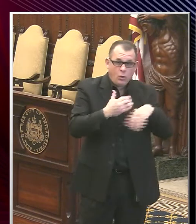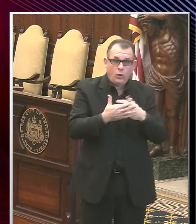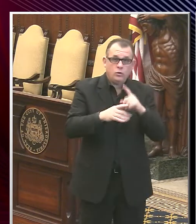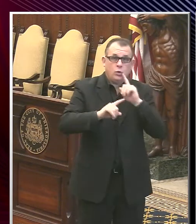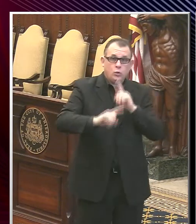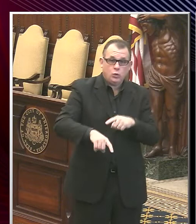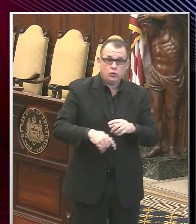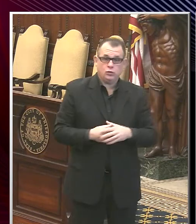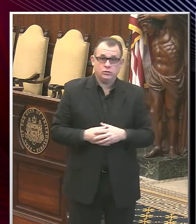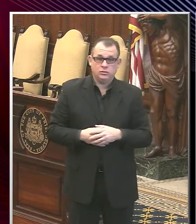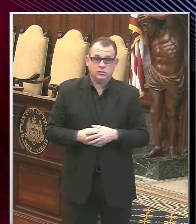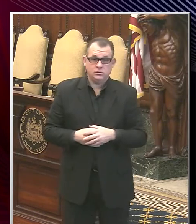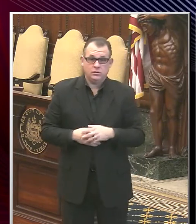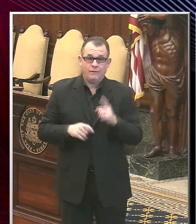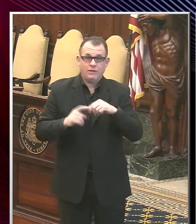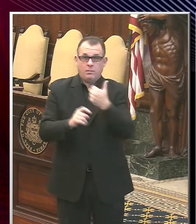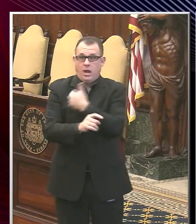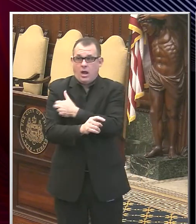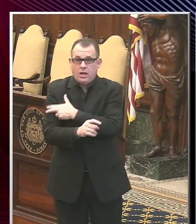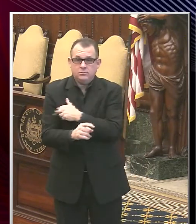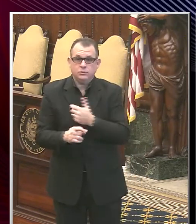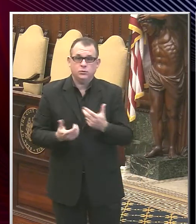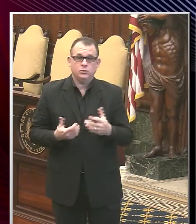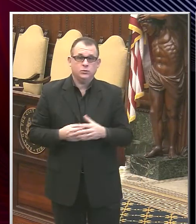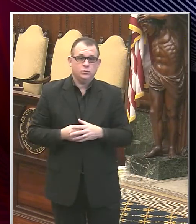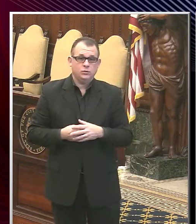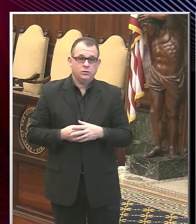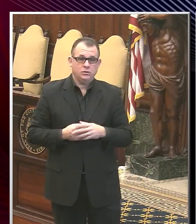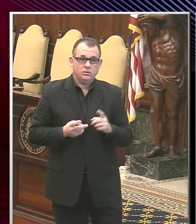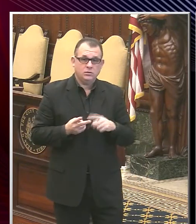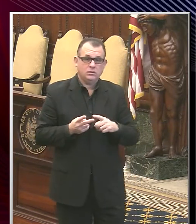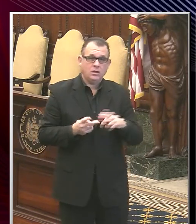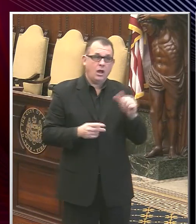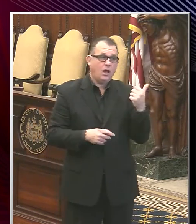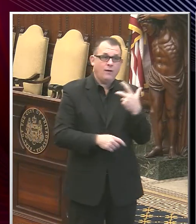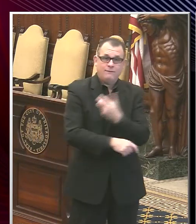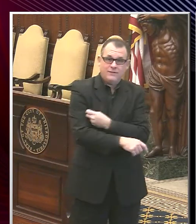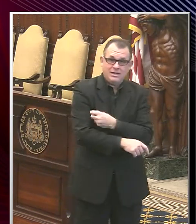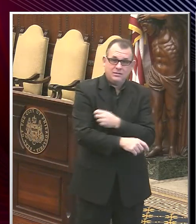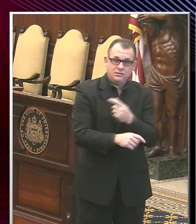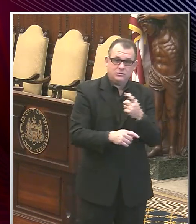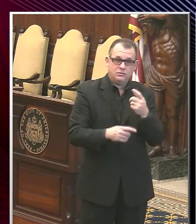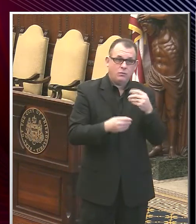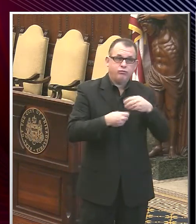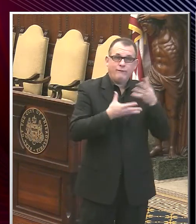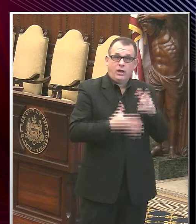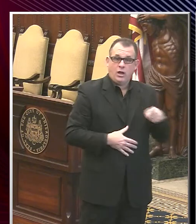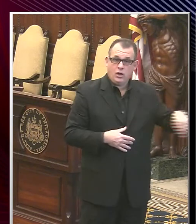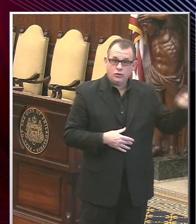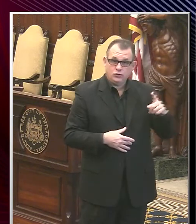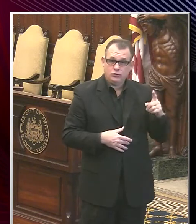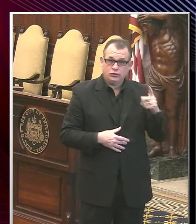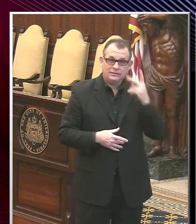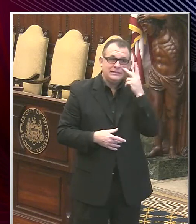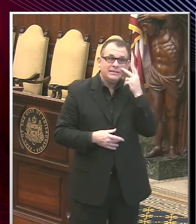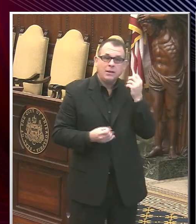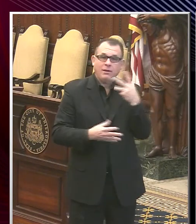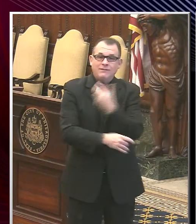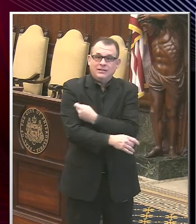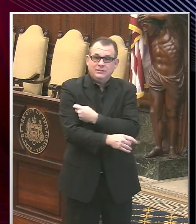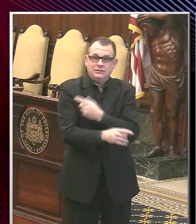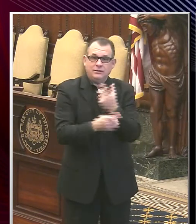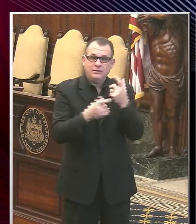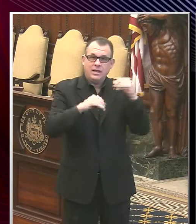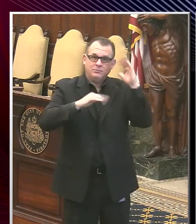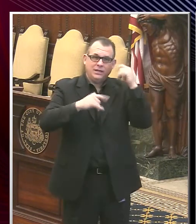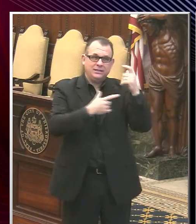of the orders that are coming in from the hospitals and some of our other vaccination providers to see how much vaccine